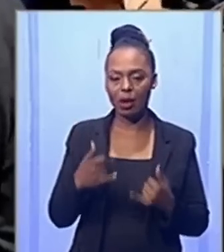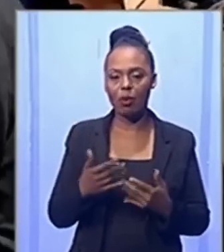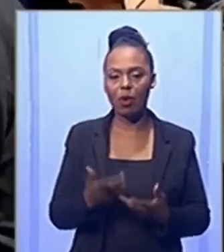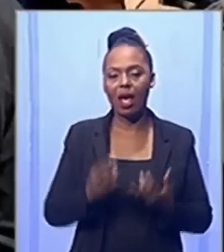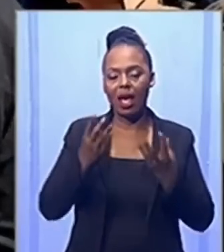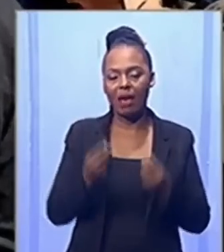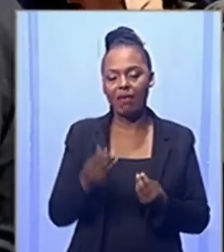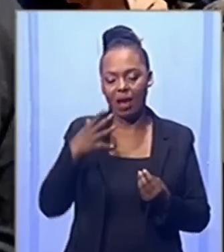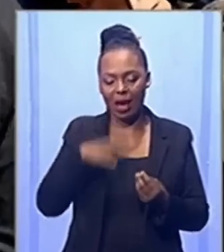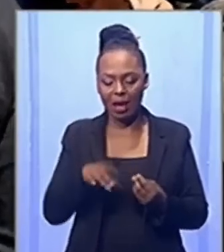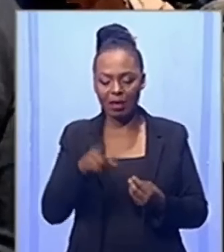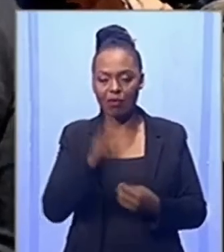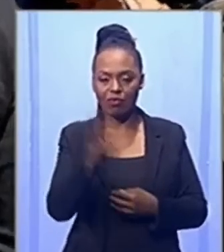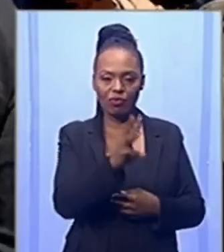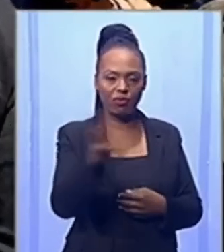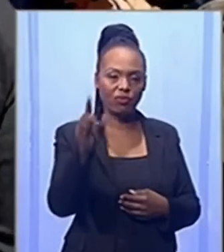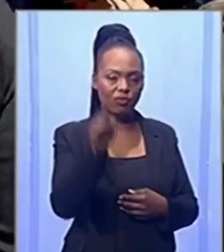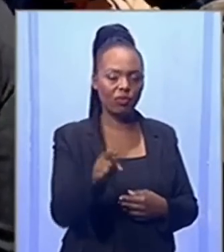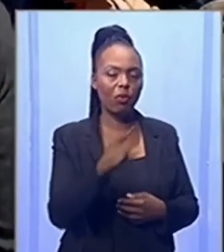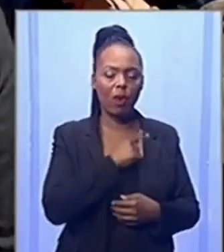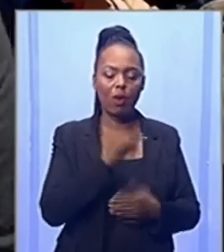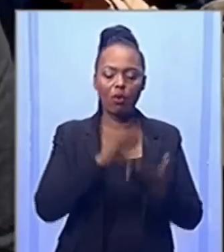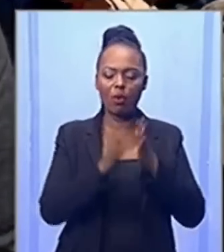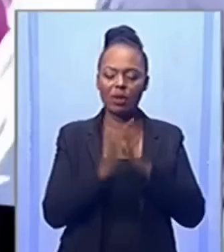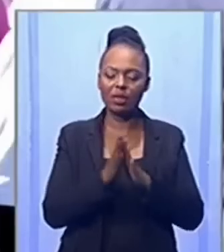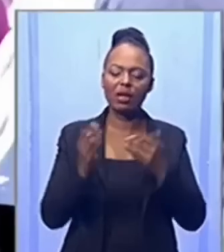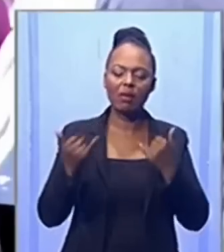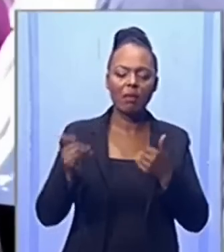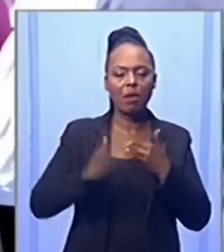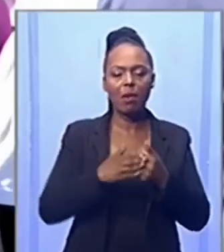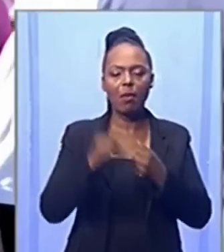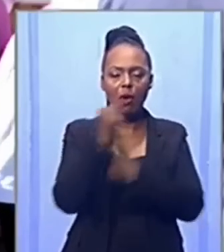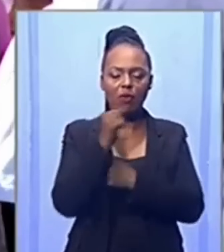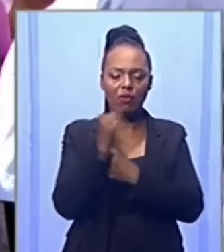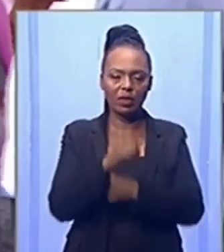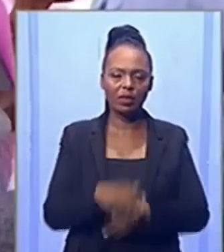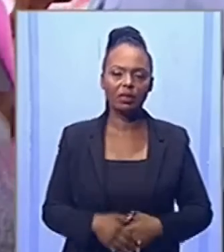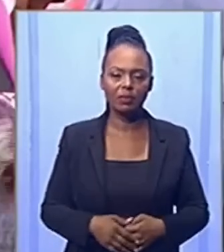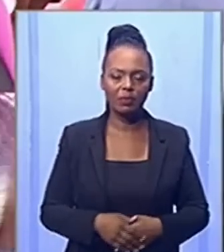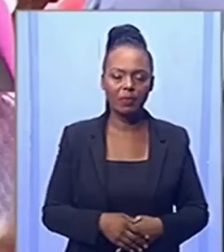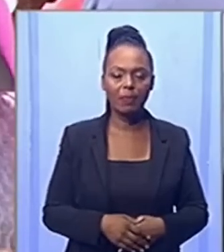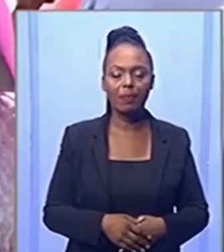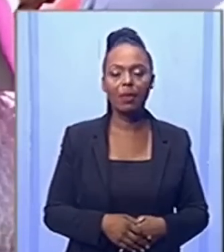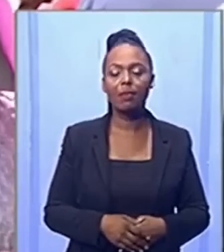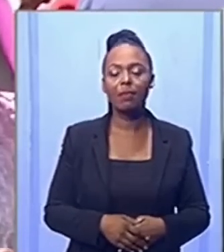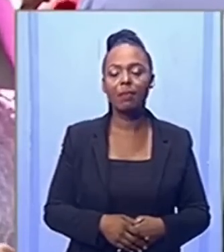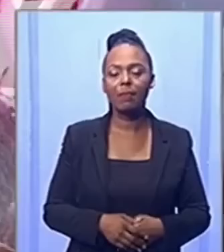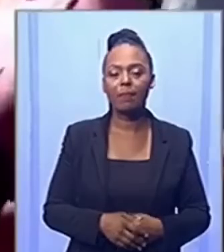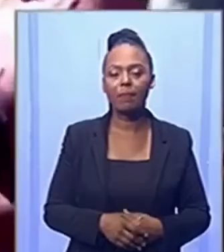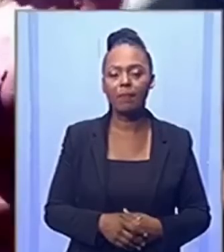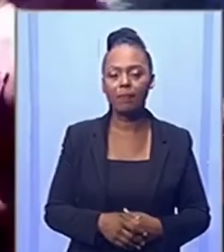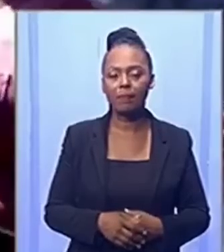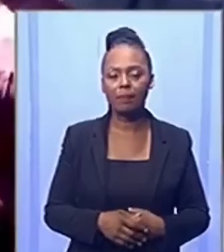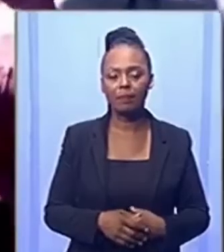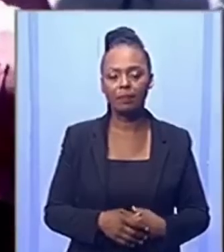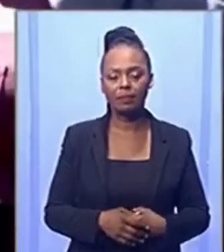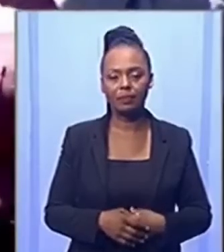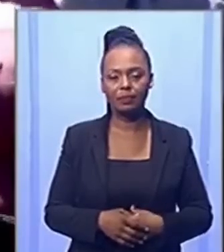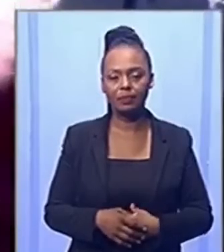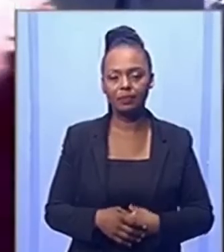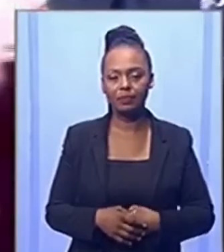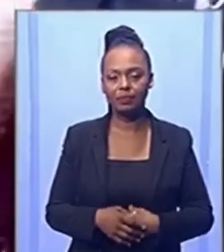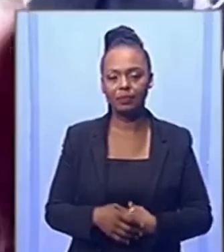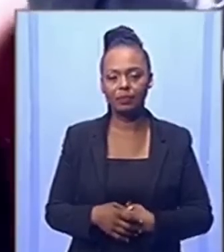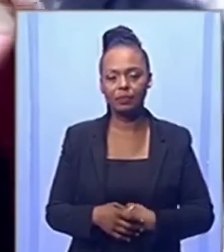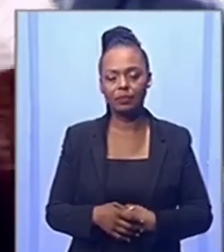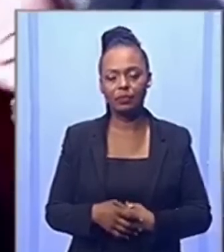diofisi le fa go le jalo baagi ba re ba tsa thibelo eno e le go ba tshosetsa. Kamogelo Siekwi, dikgang tsa